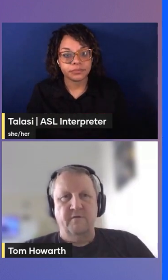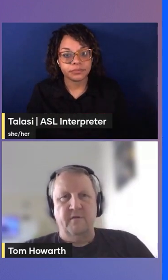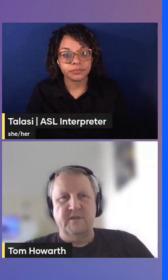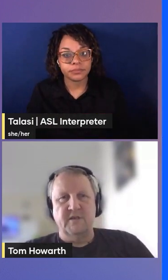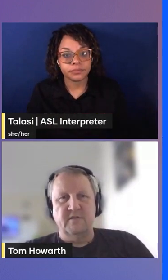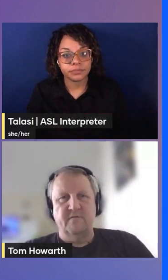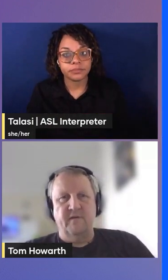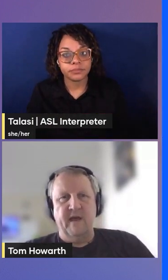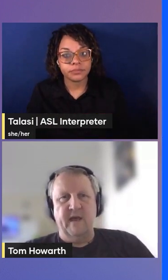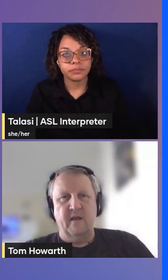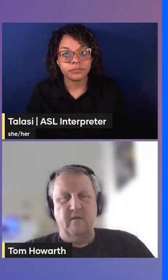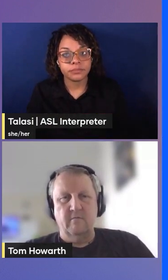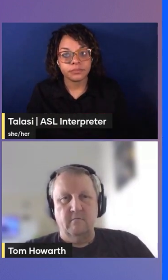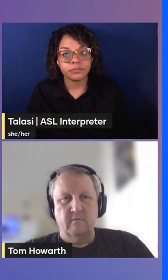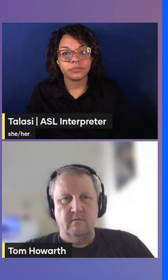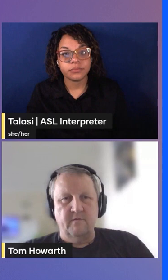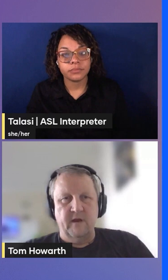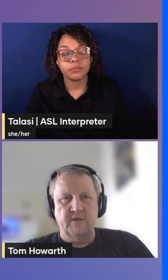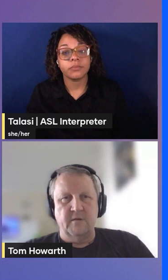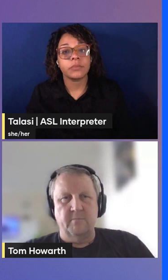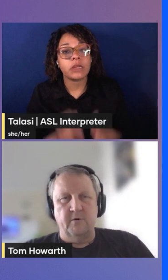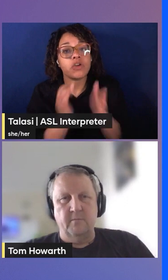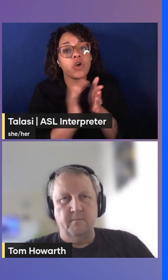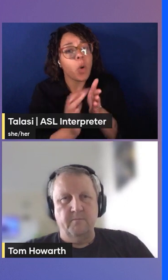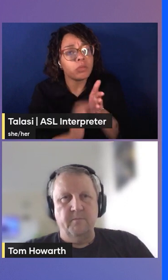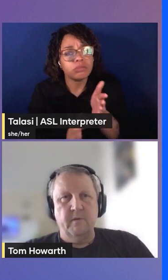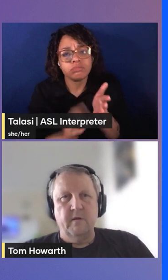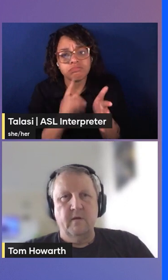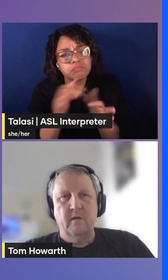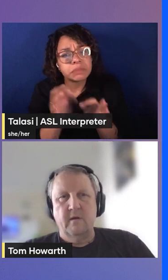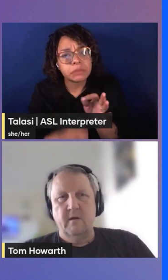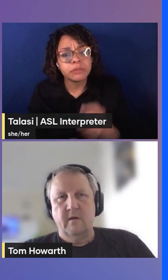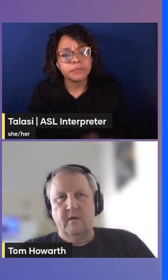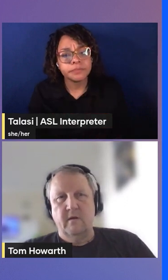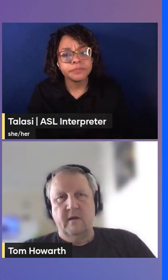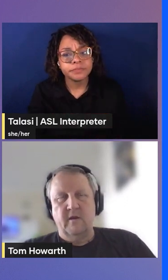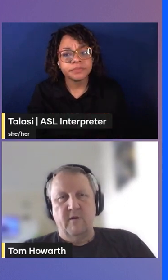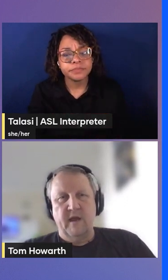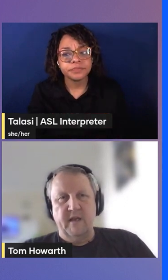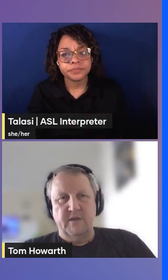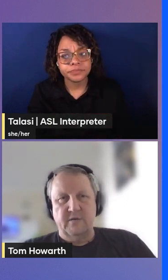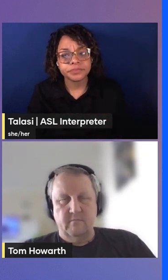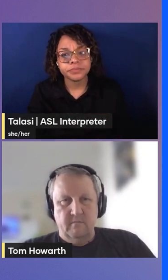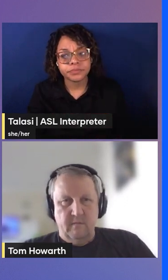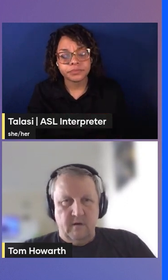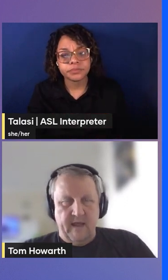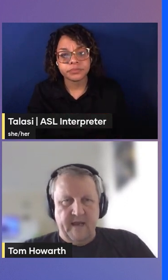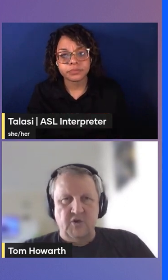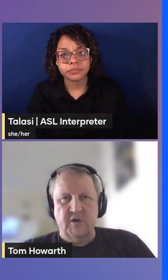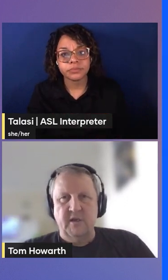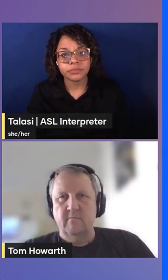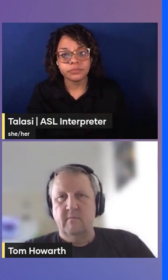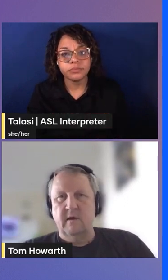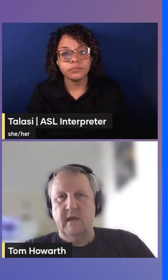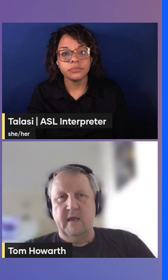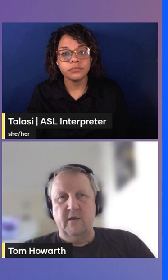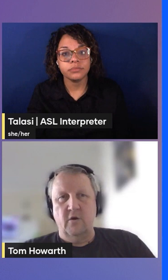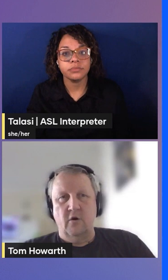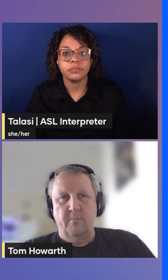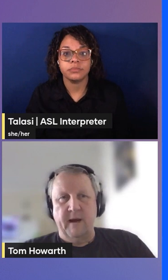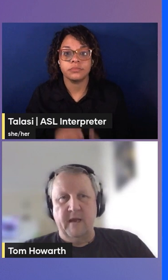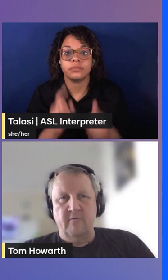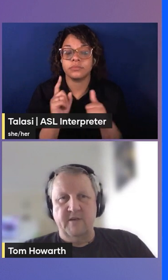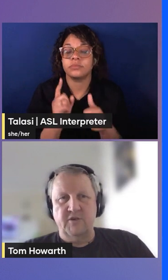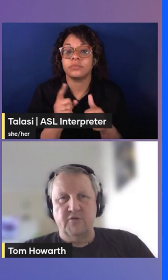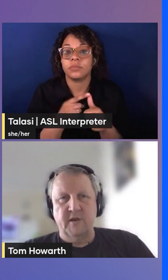The code for this is fairly simple. It creates an entry in